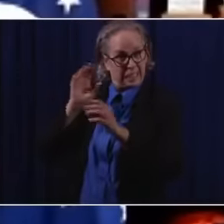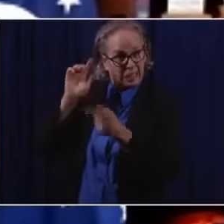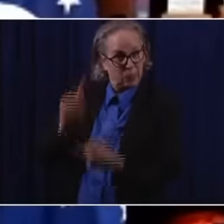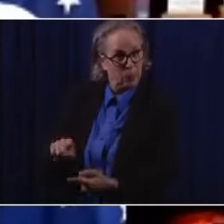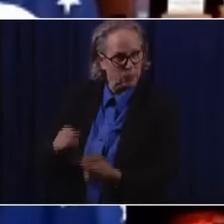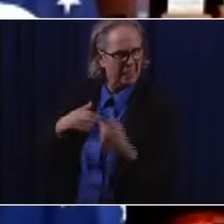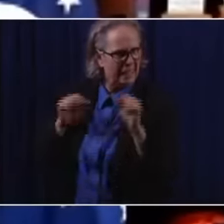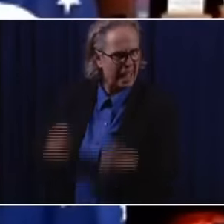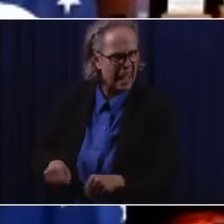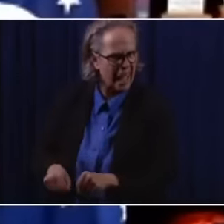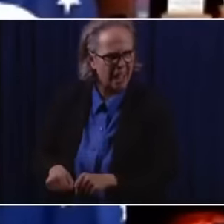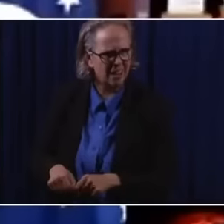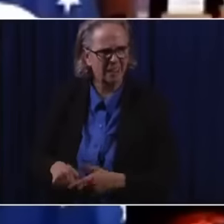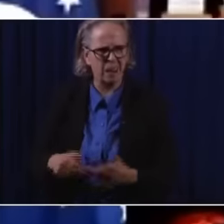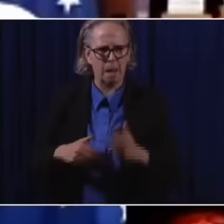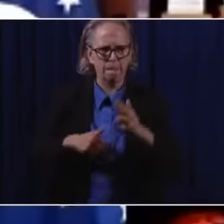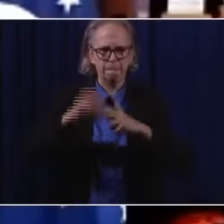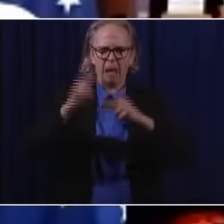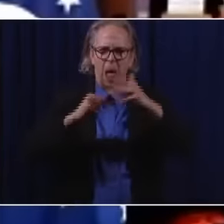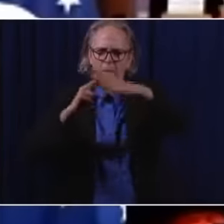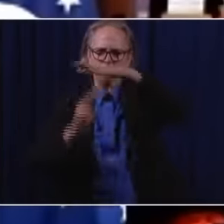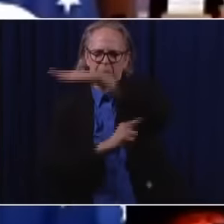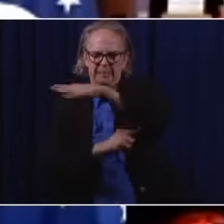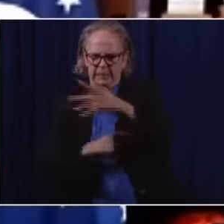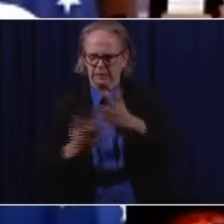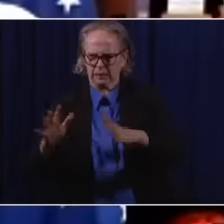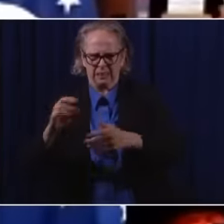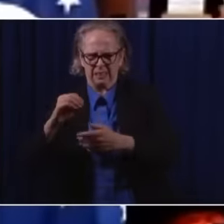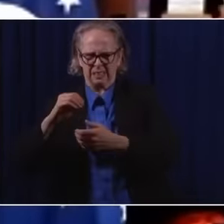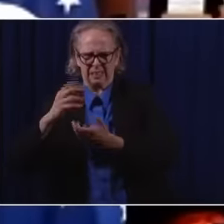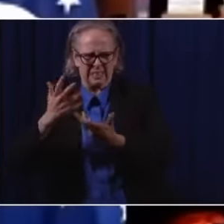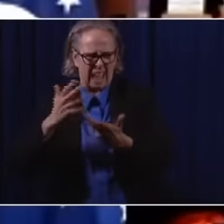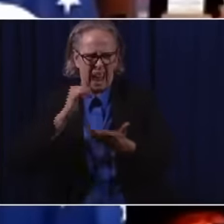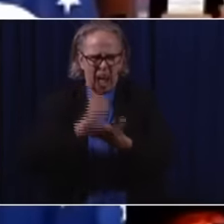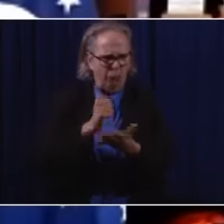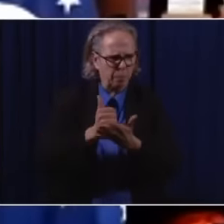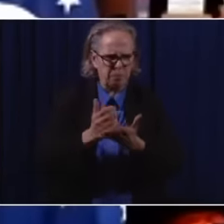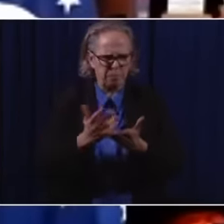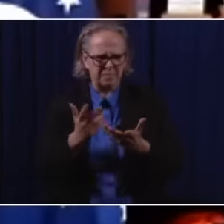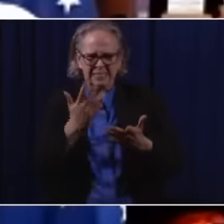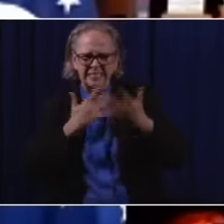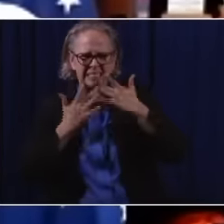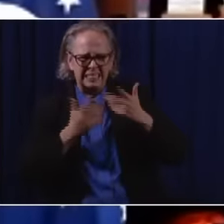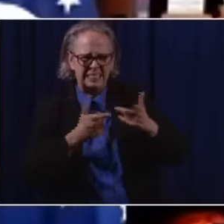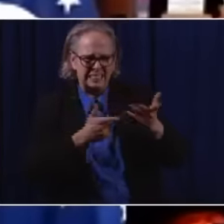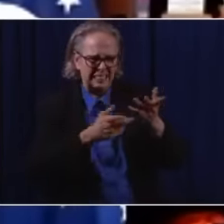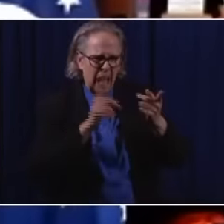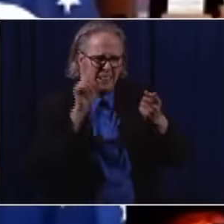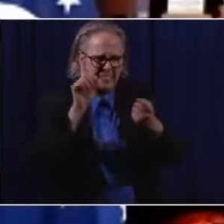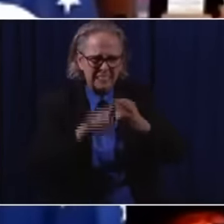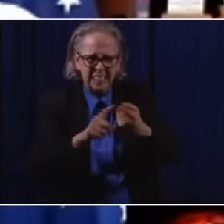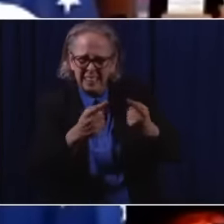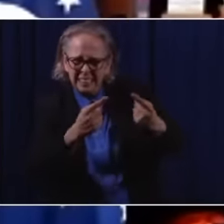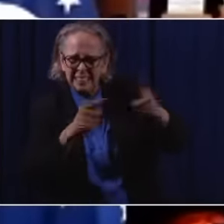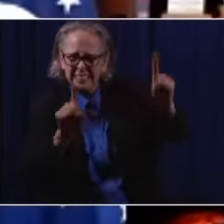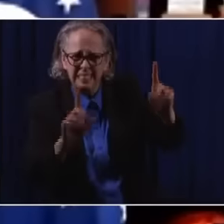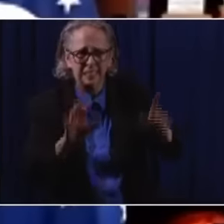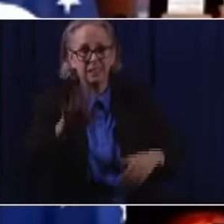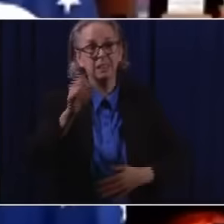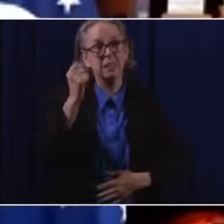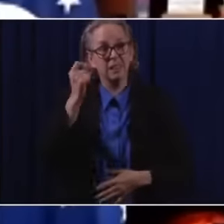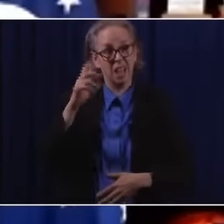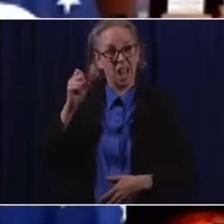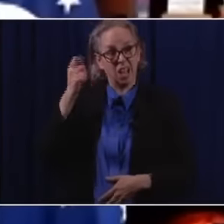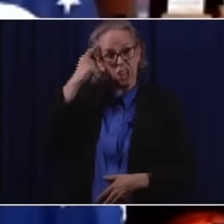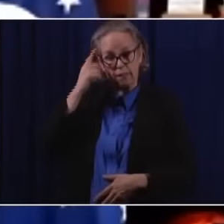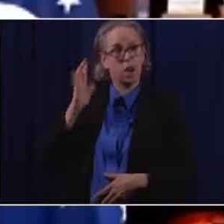a business, to save a job. And I think what the governor is putting together is going to be impactful